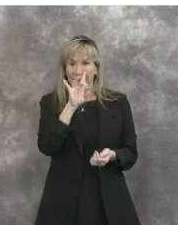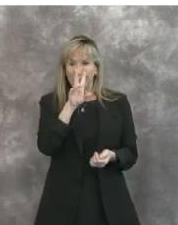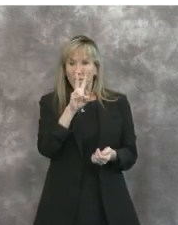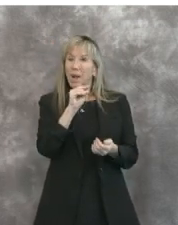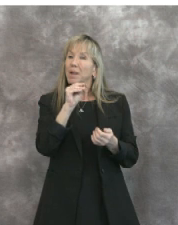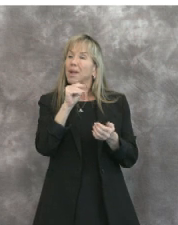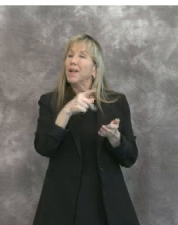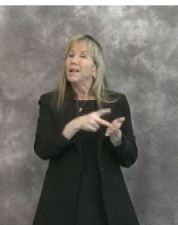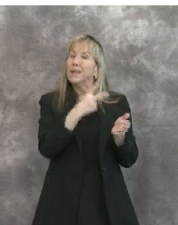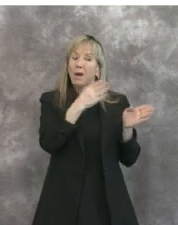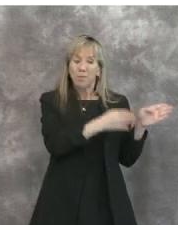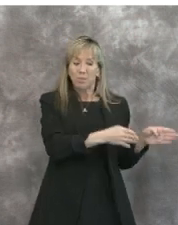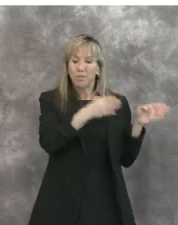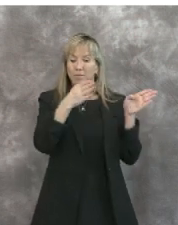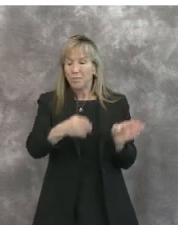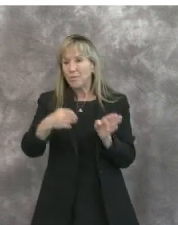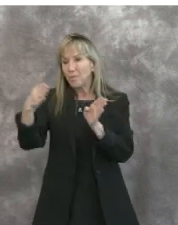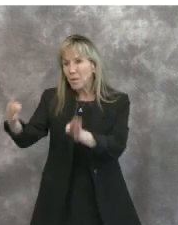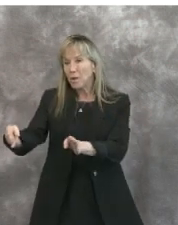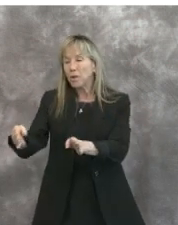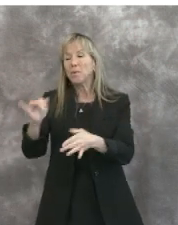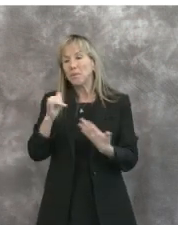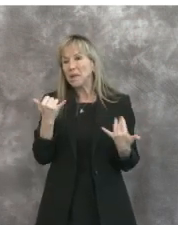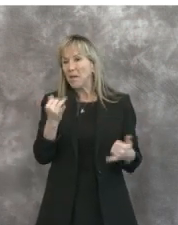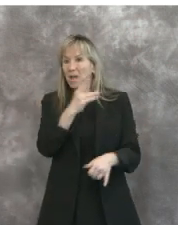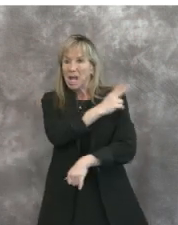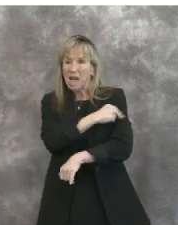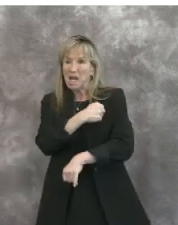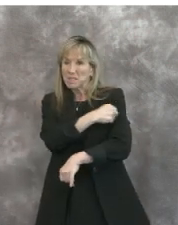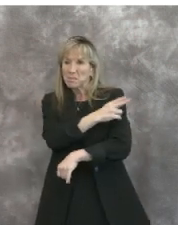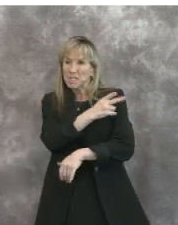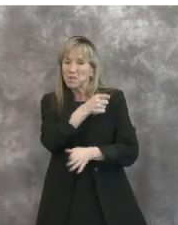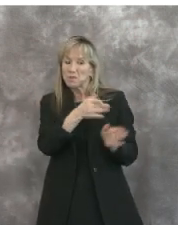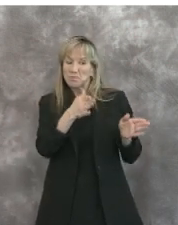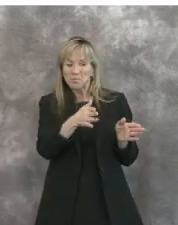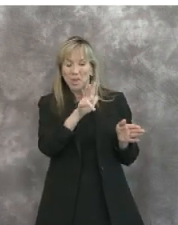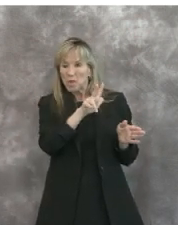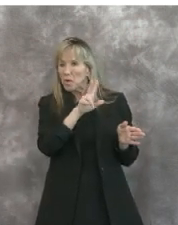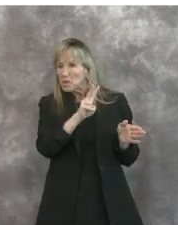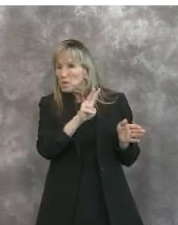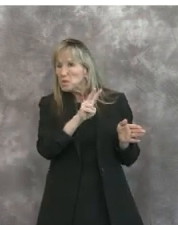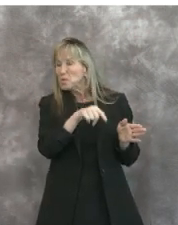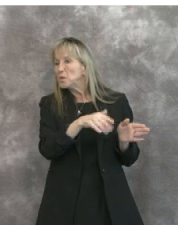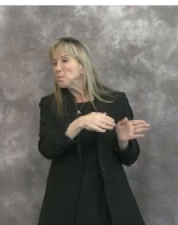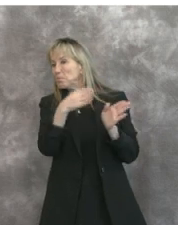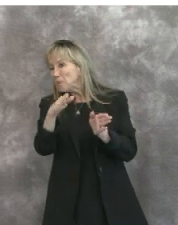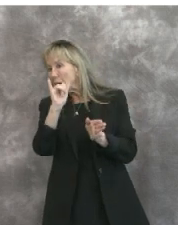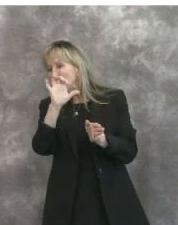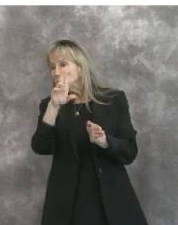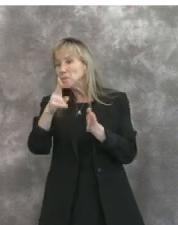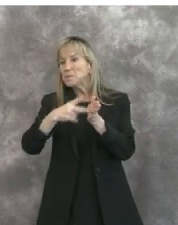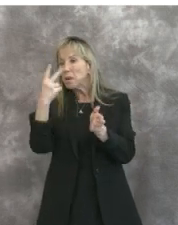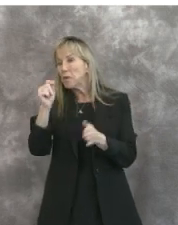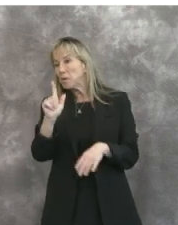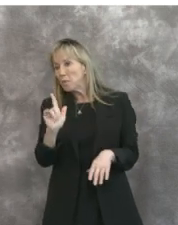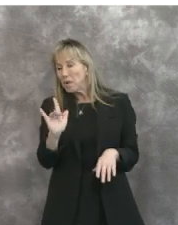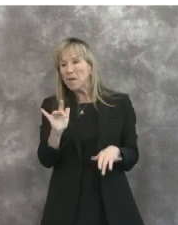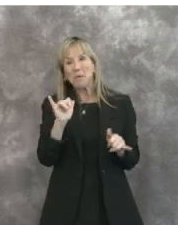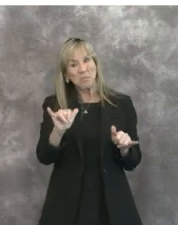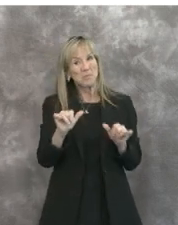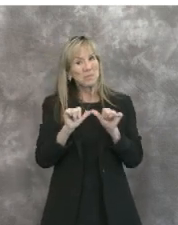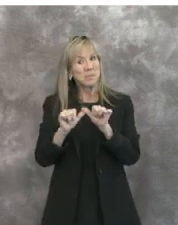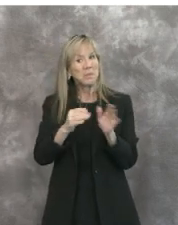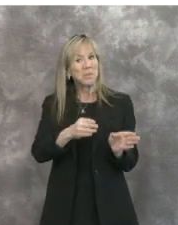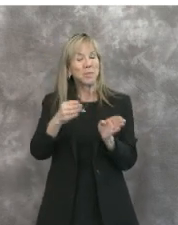for hospitalizations at 32, holding generally steady, and the doubling rate of ICUs at 25, and